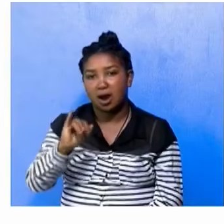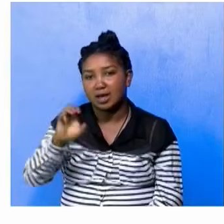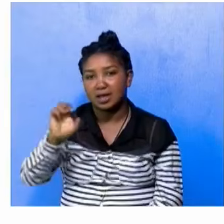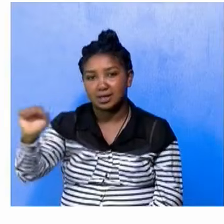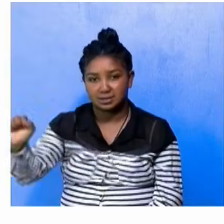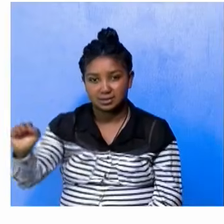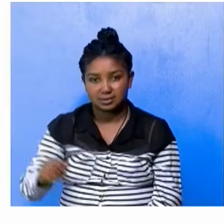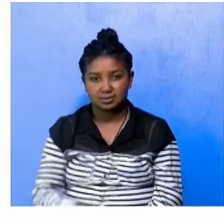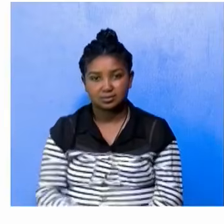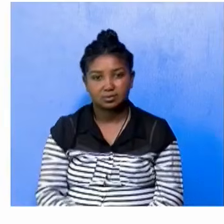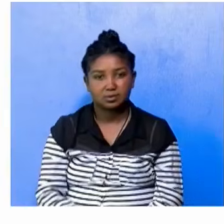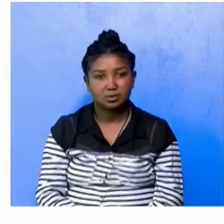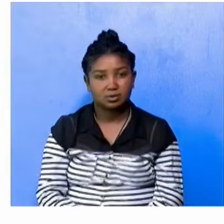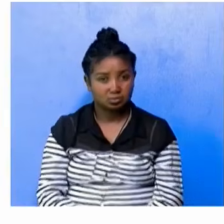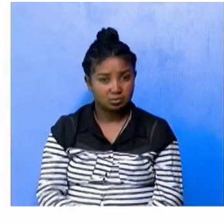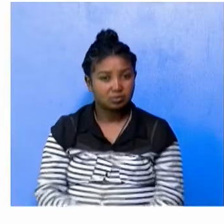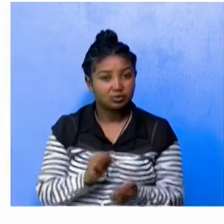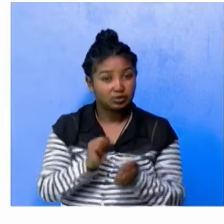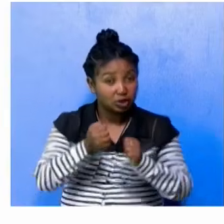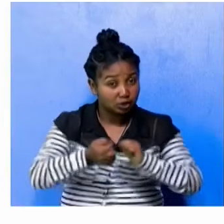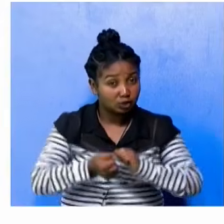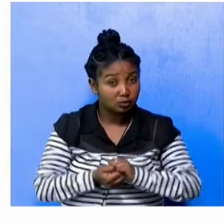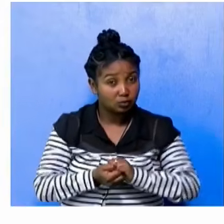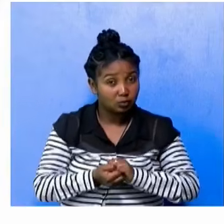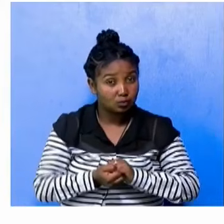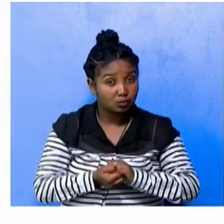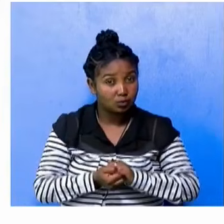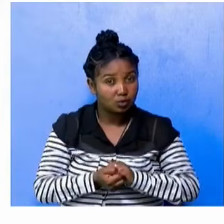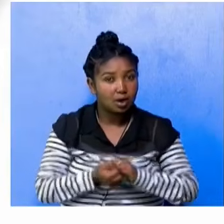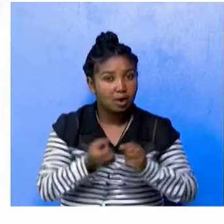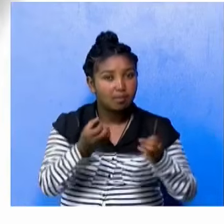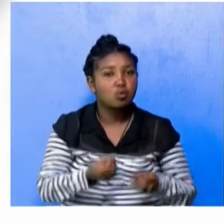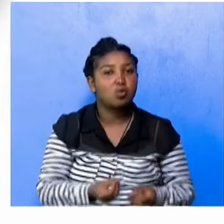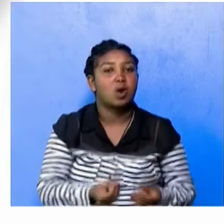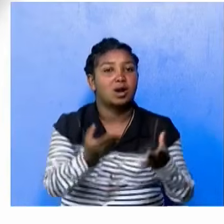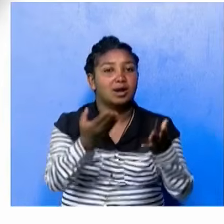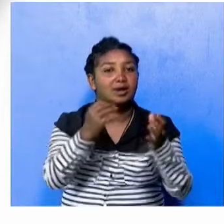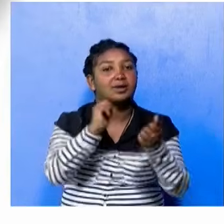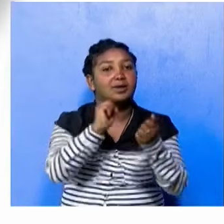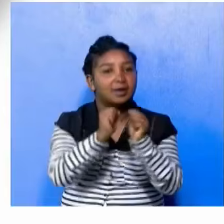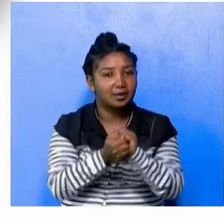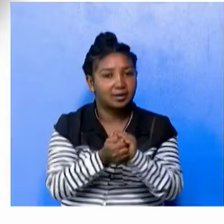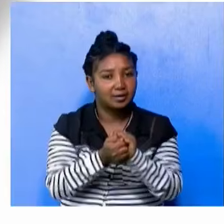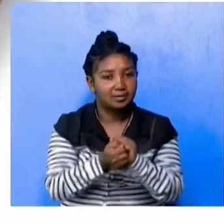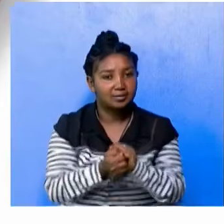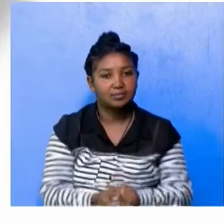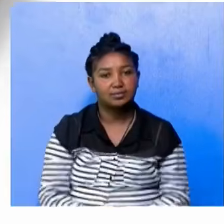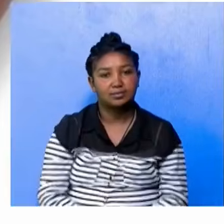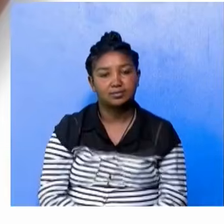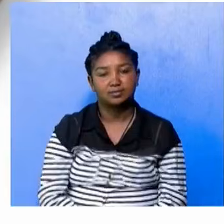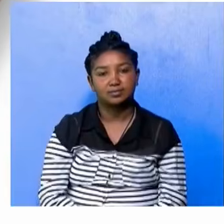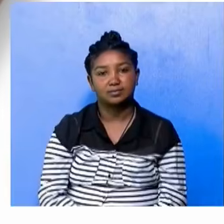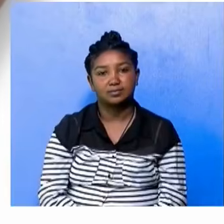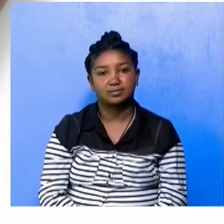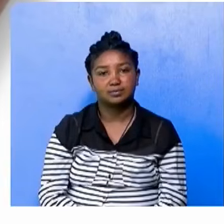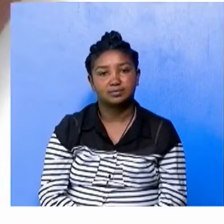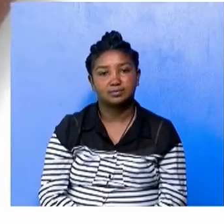IES. When you're changing into what? Into plural forms. Into plural